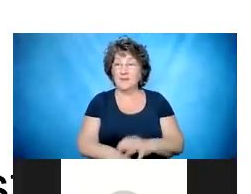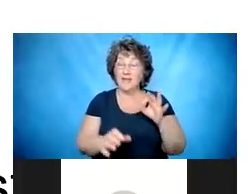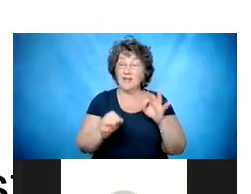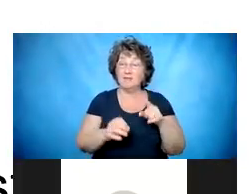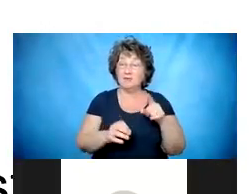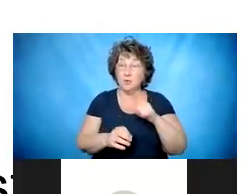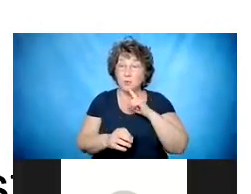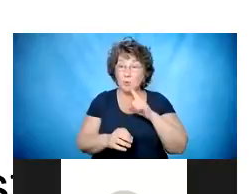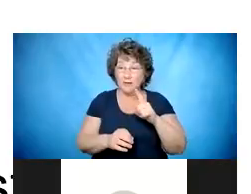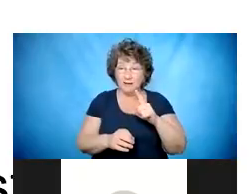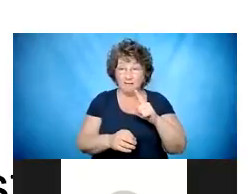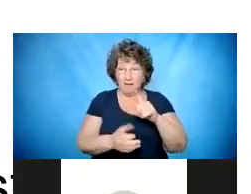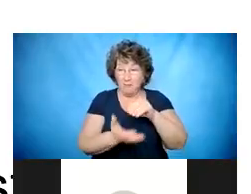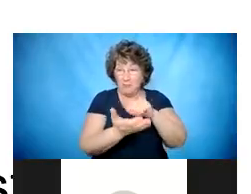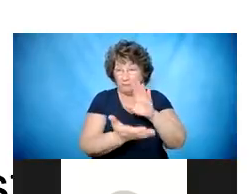their file